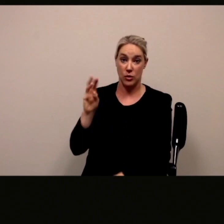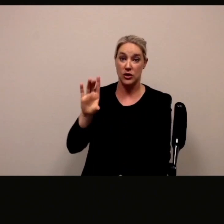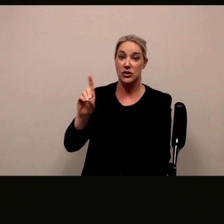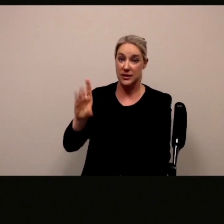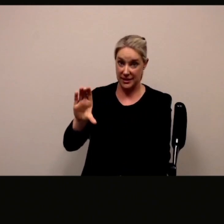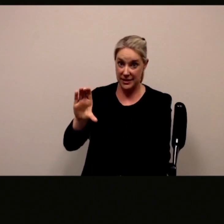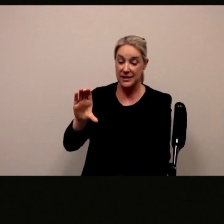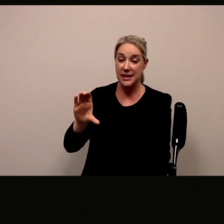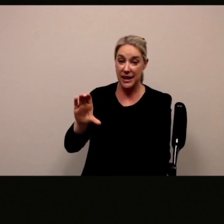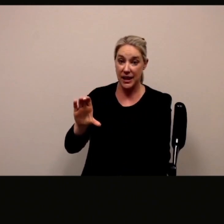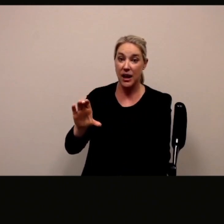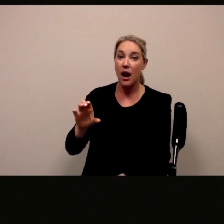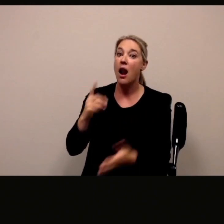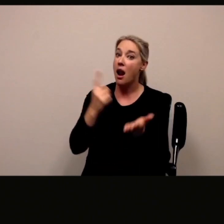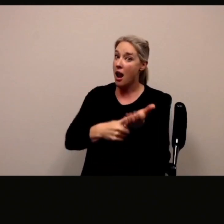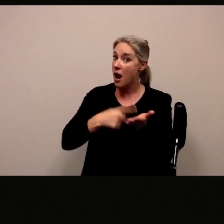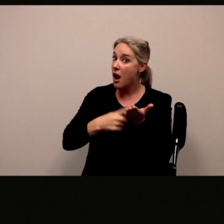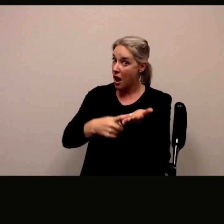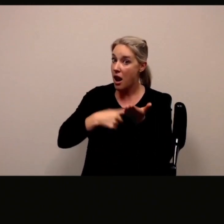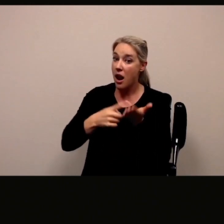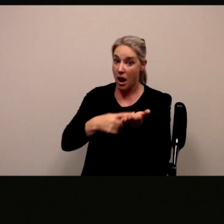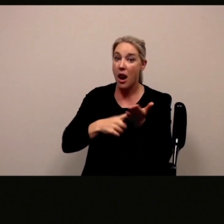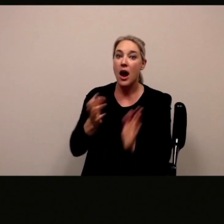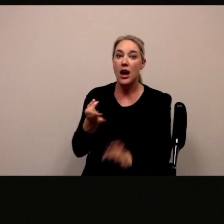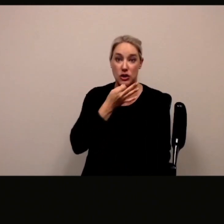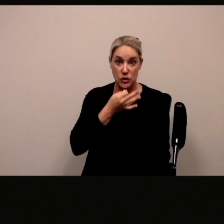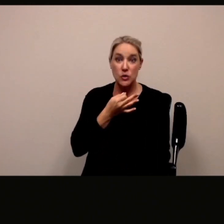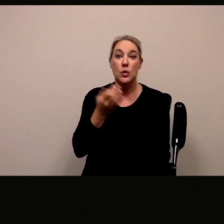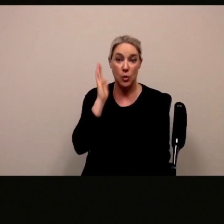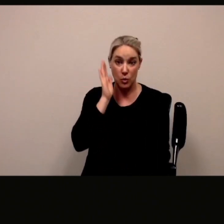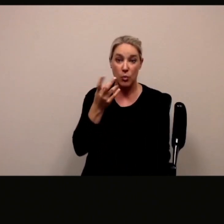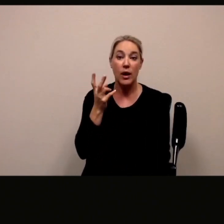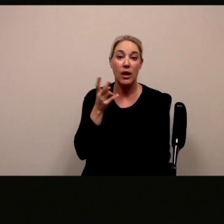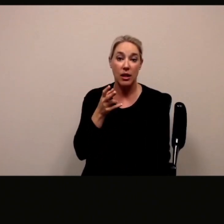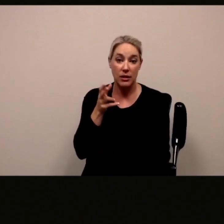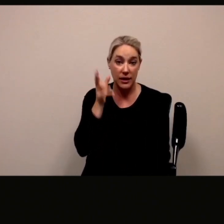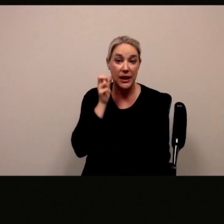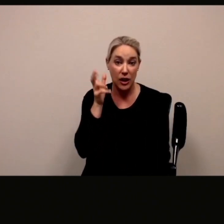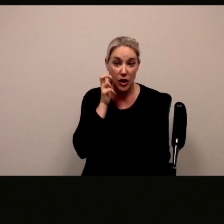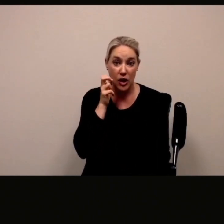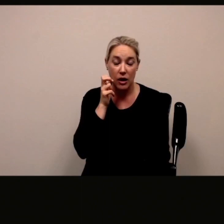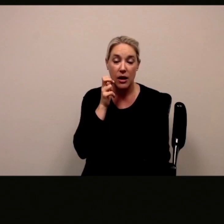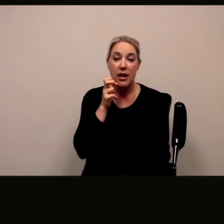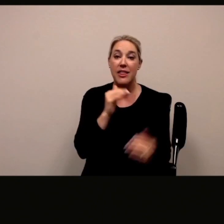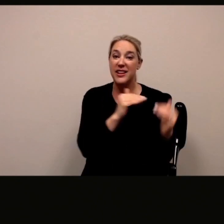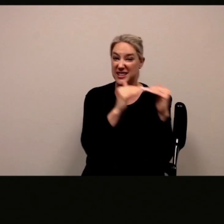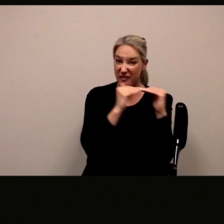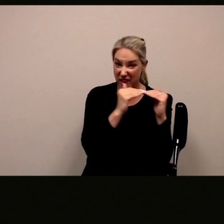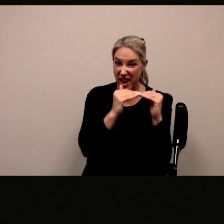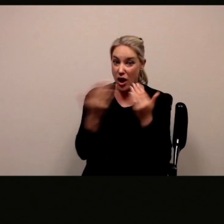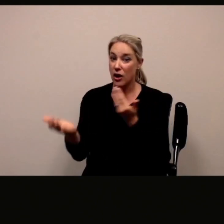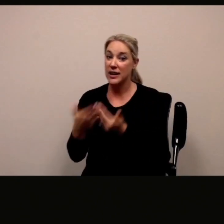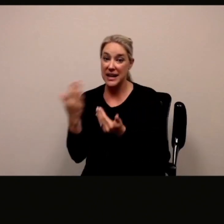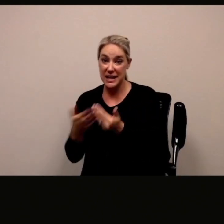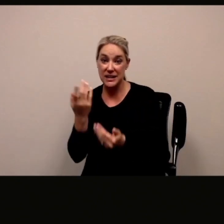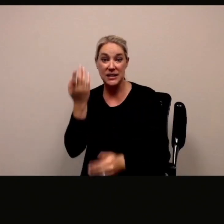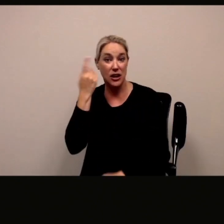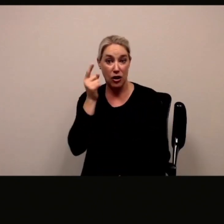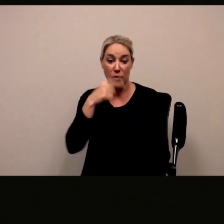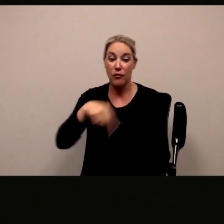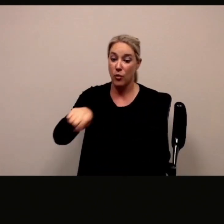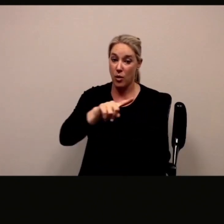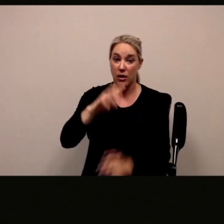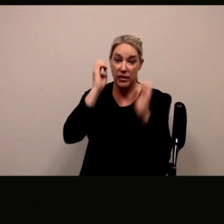me really soon to make sure that it's fair and it's easier for you all. So working on things as far as,